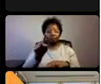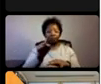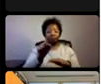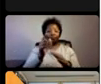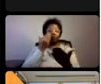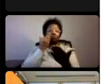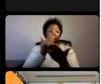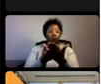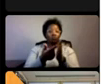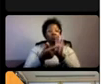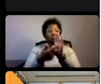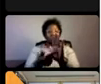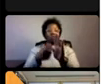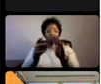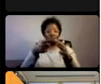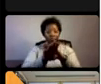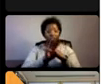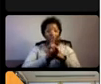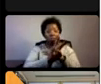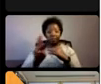by going to the website